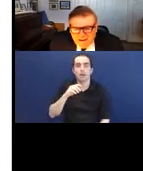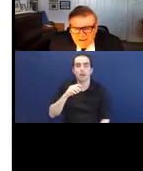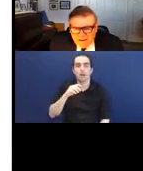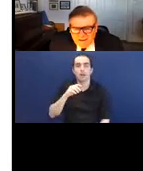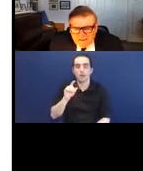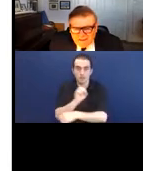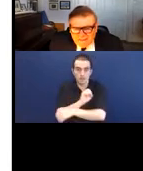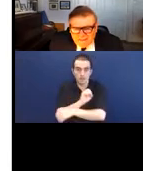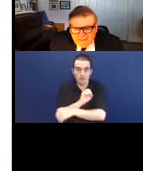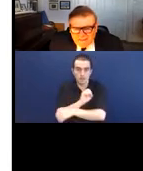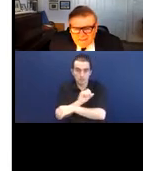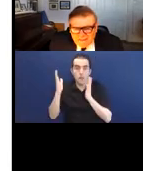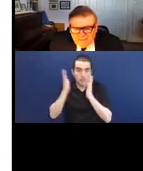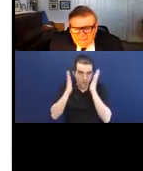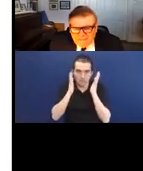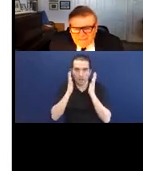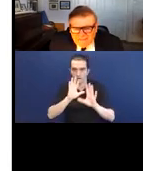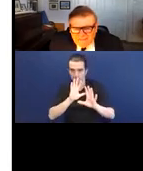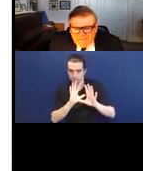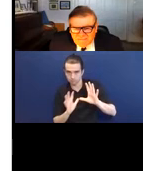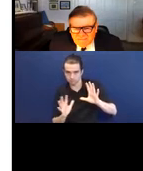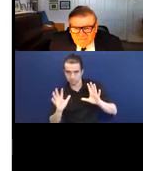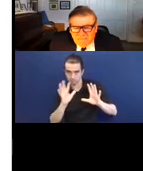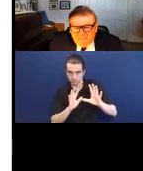Colleagues, for the short video.